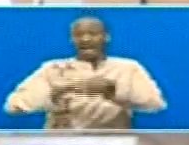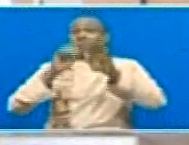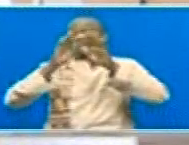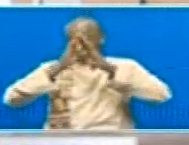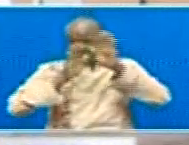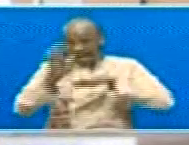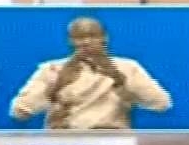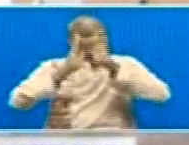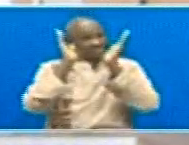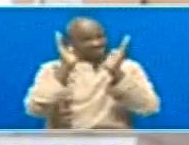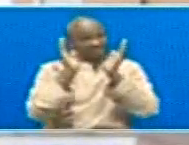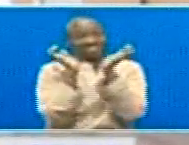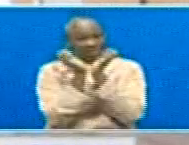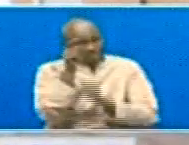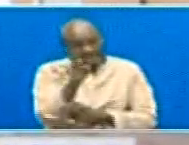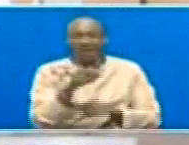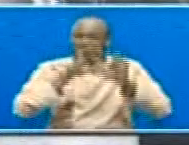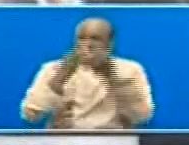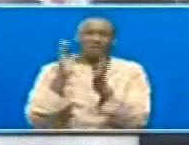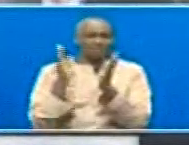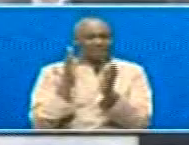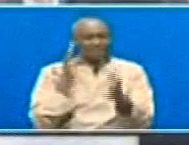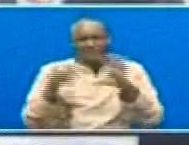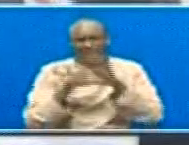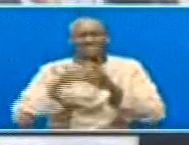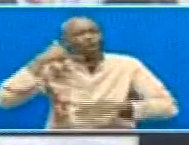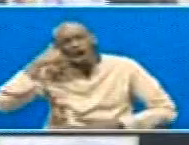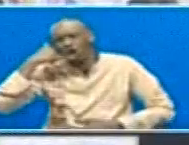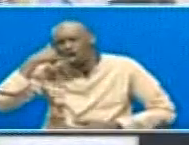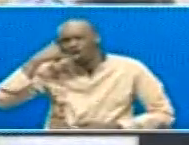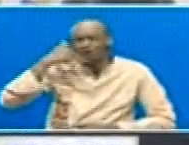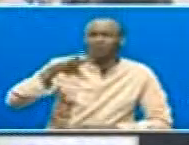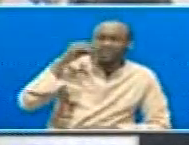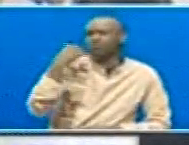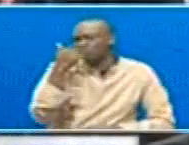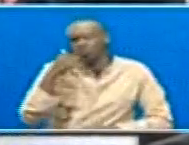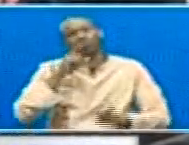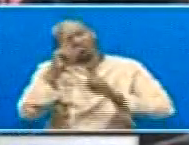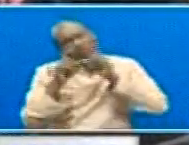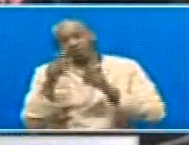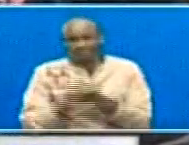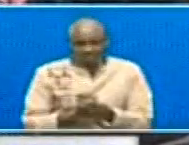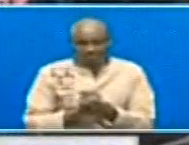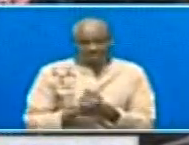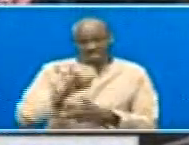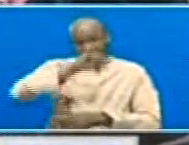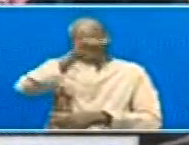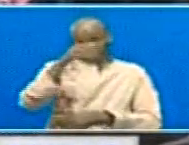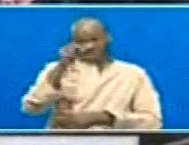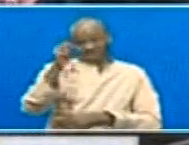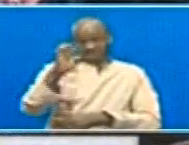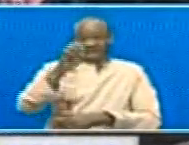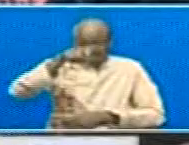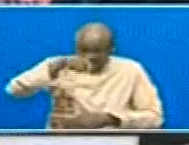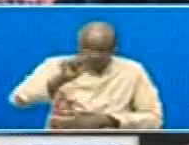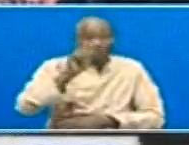frantic, persistent phone calls as family members try to trace the whereabouts of their loved ones. Jane Nafula has been here